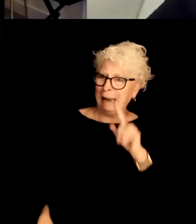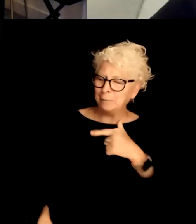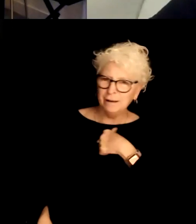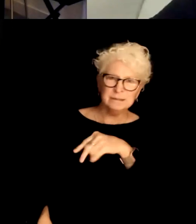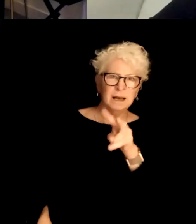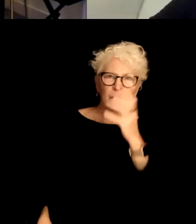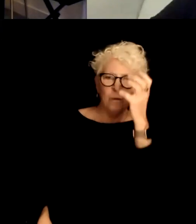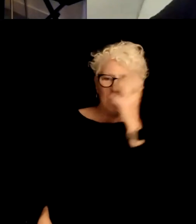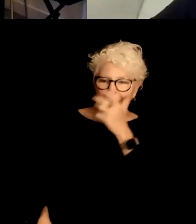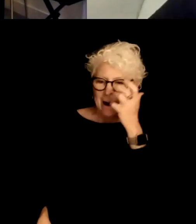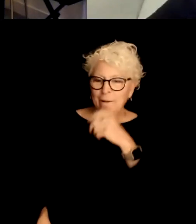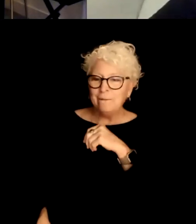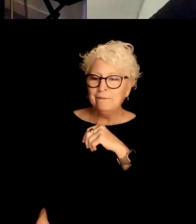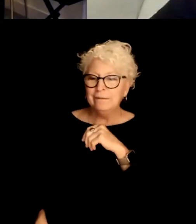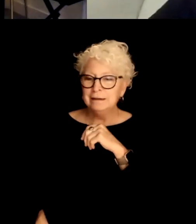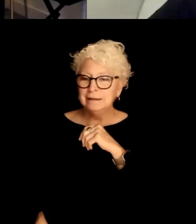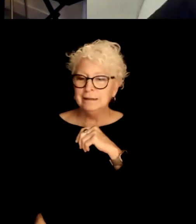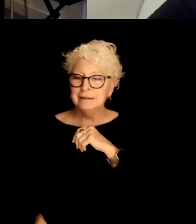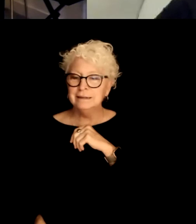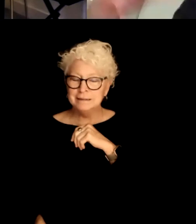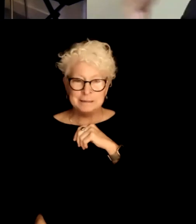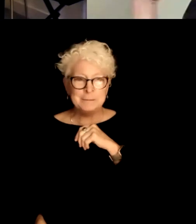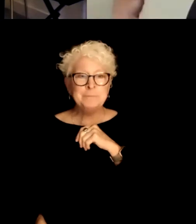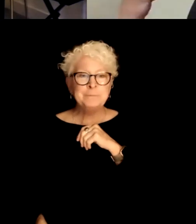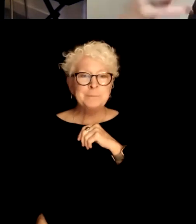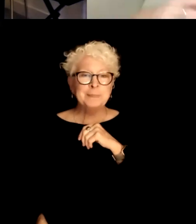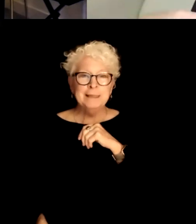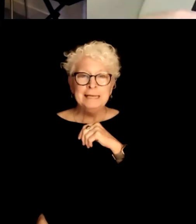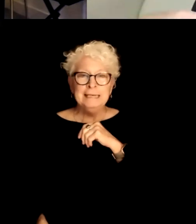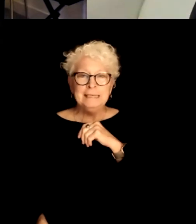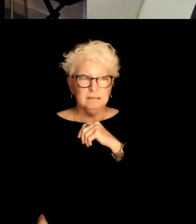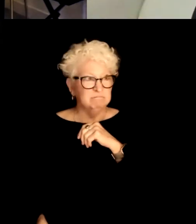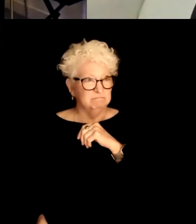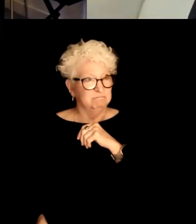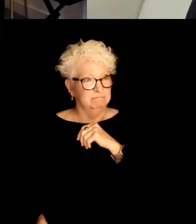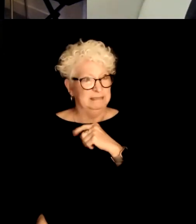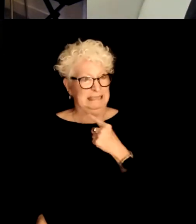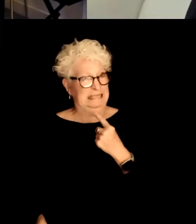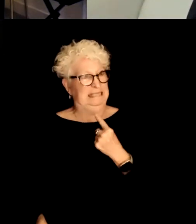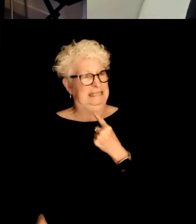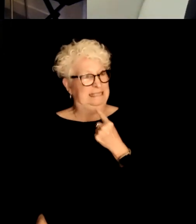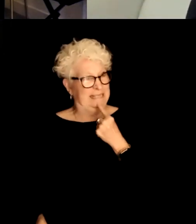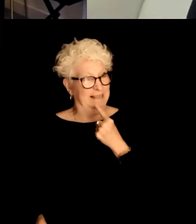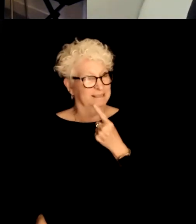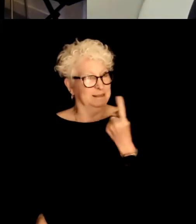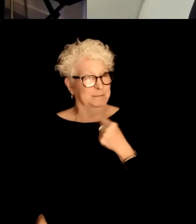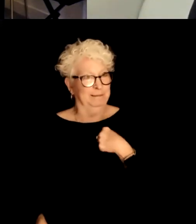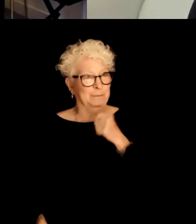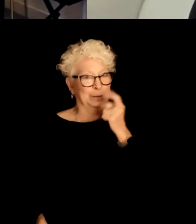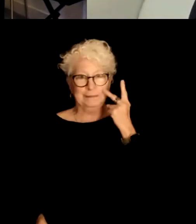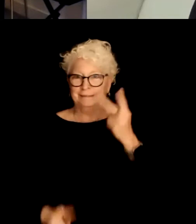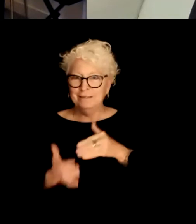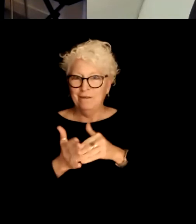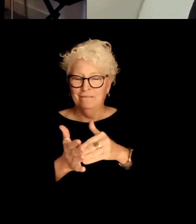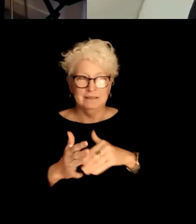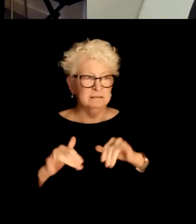man, not it's so much because of the and it's, to me it's funny, and I mean